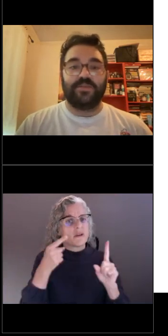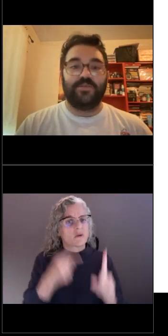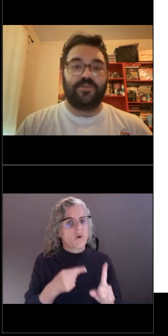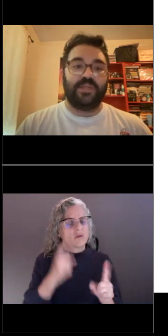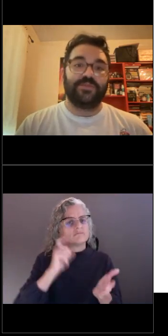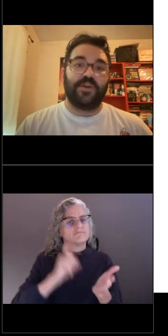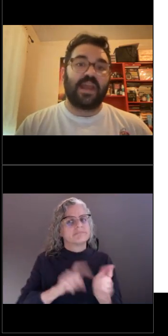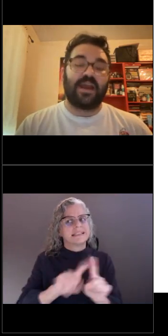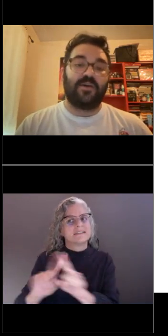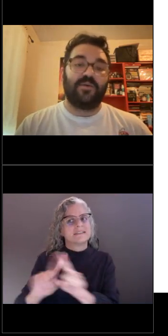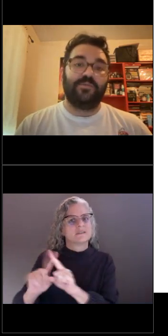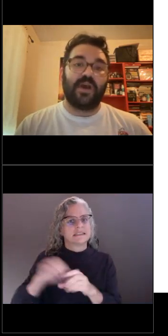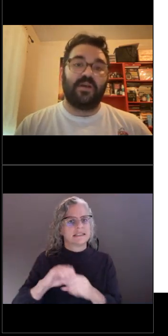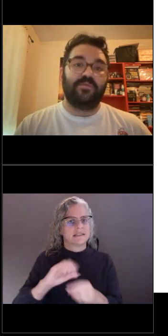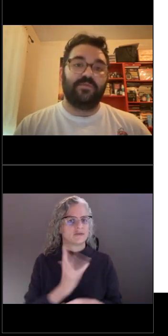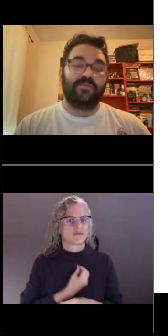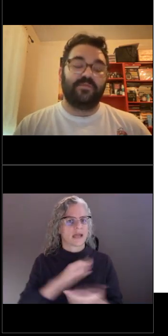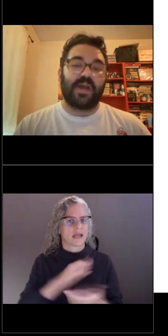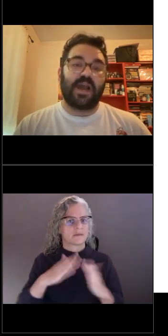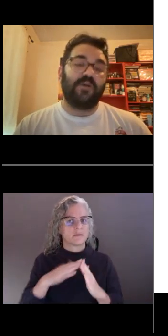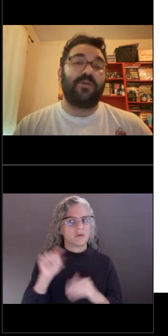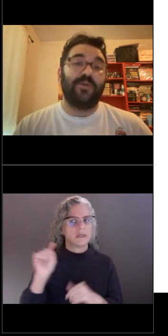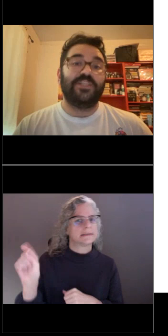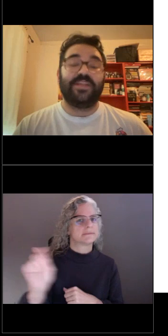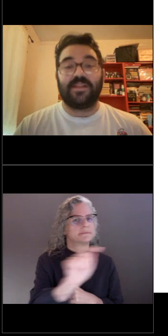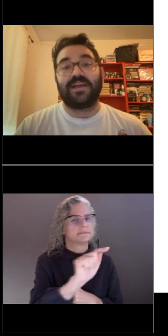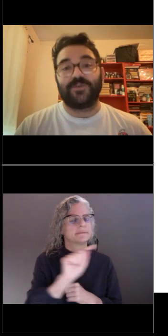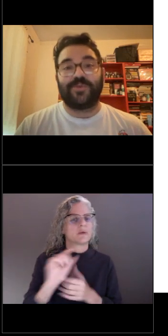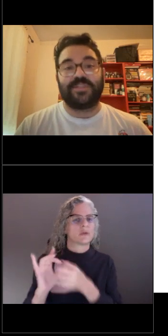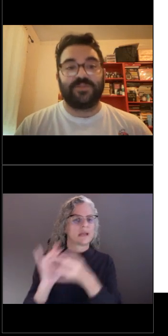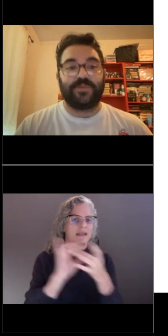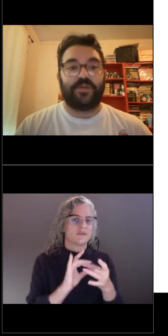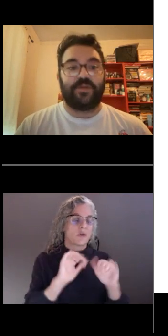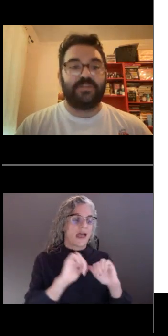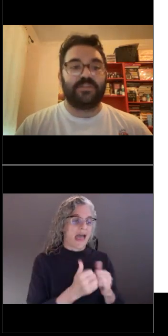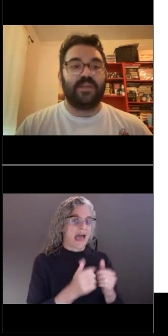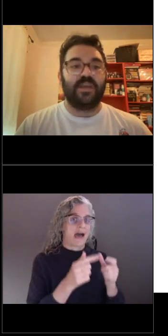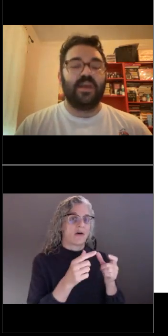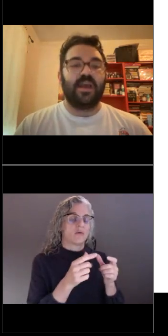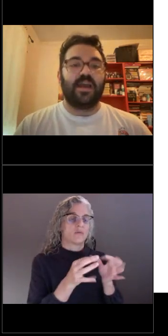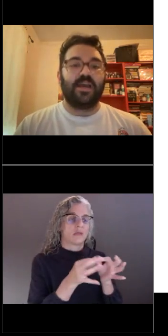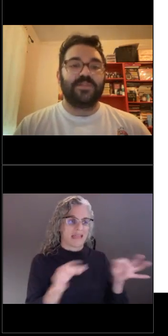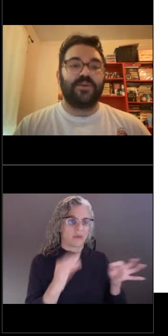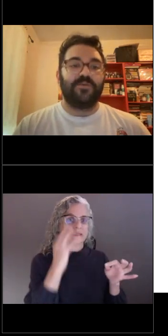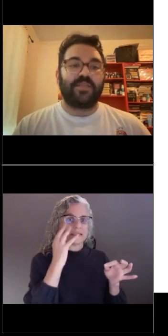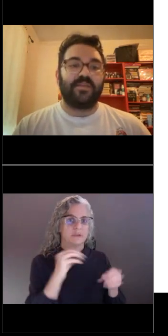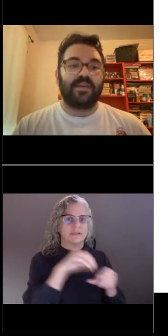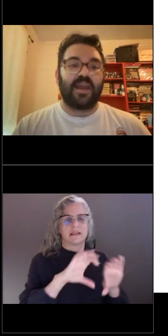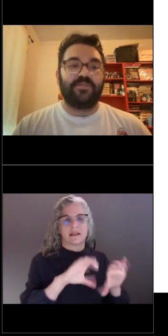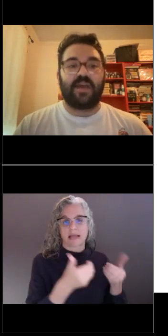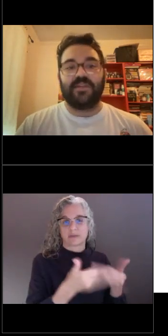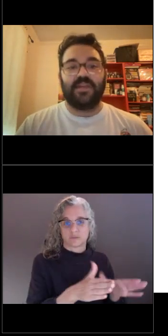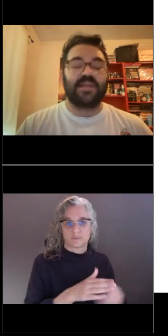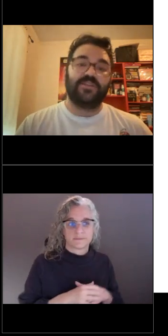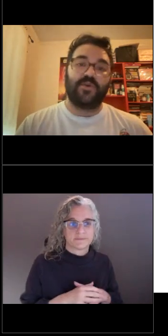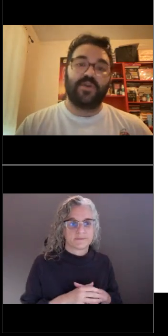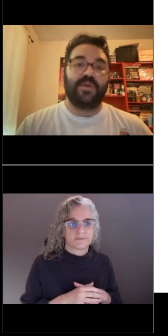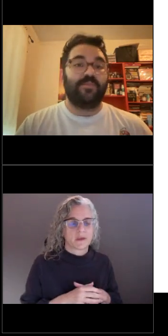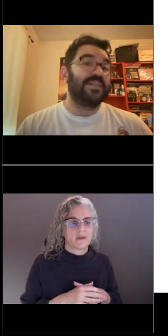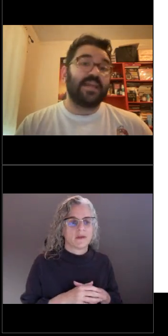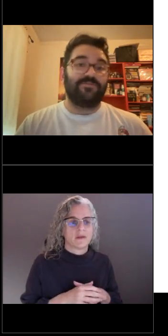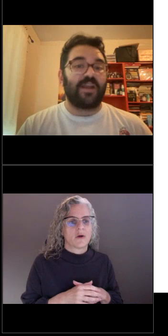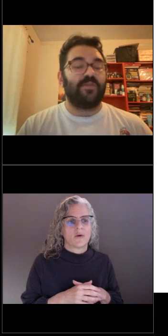trans communities regarding how language in the classroom is experienced. So rather than kind of having the entire